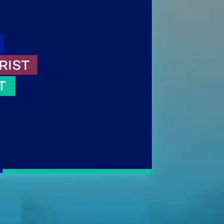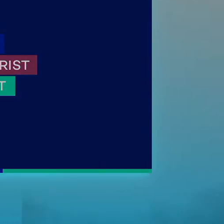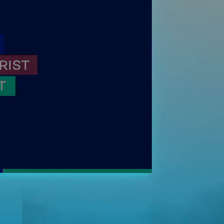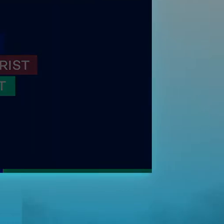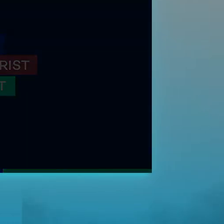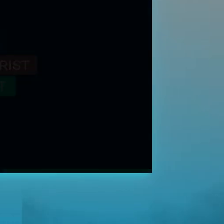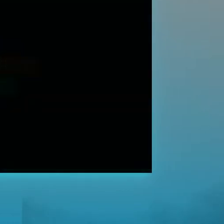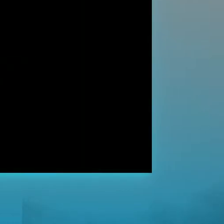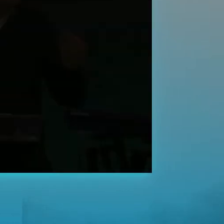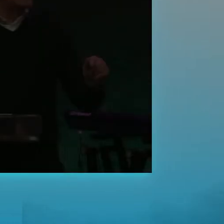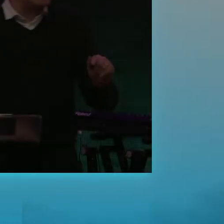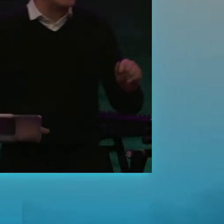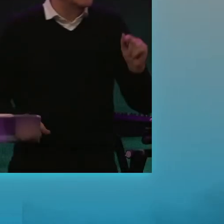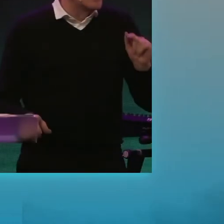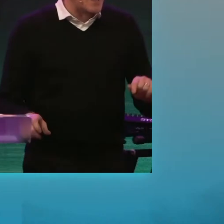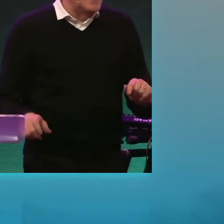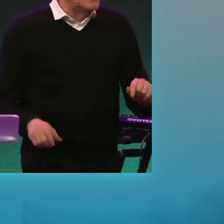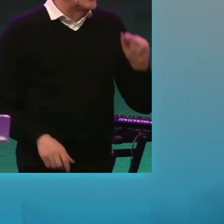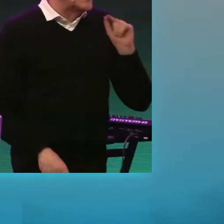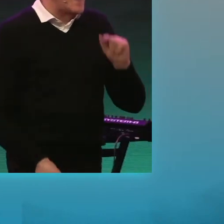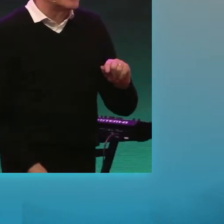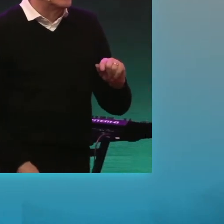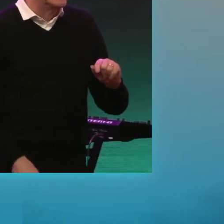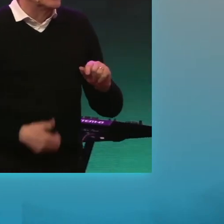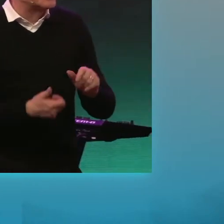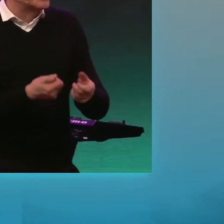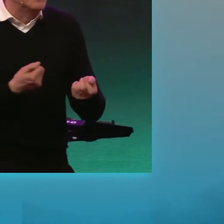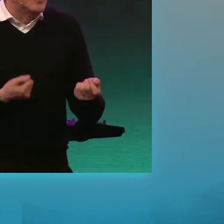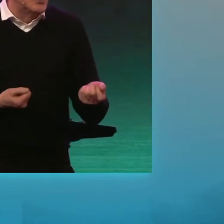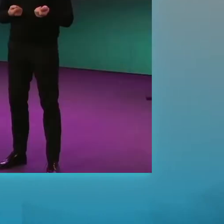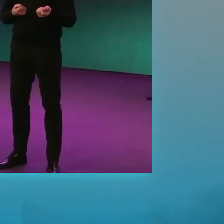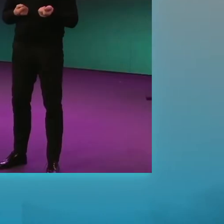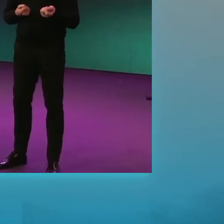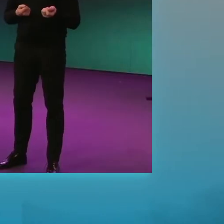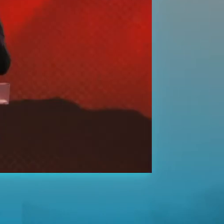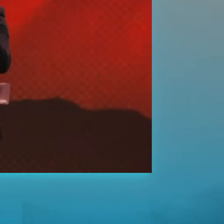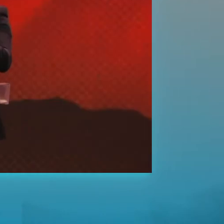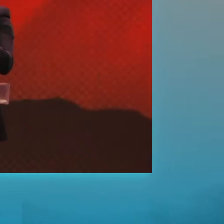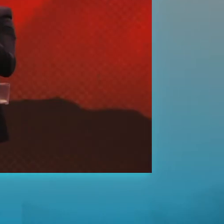Who is moving on the waters?